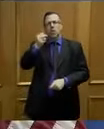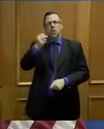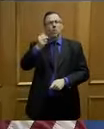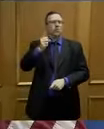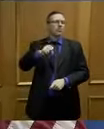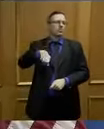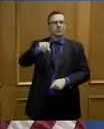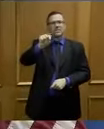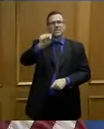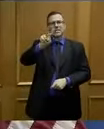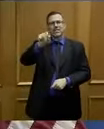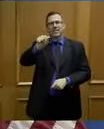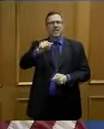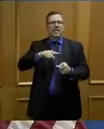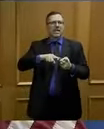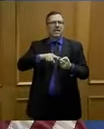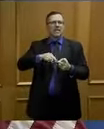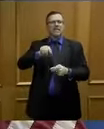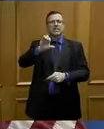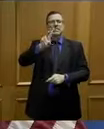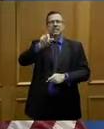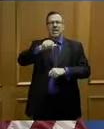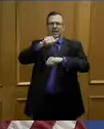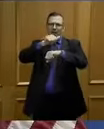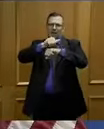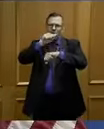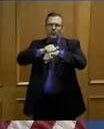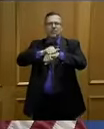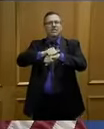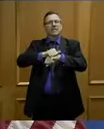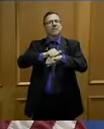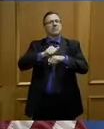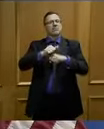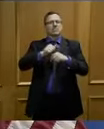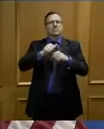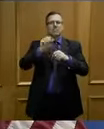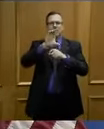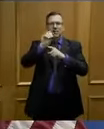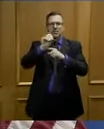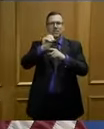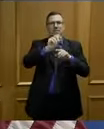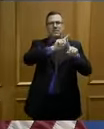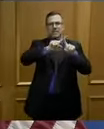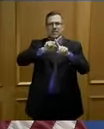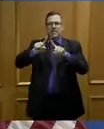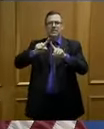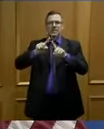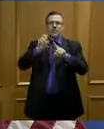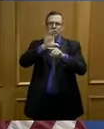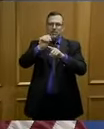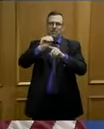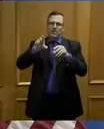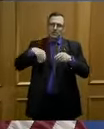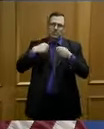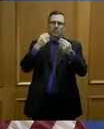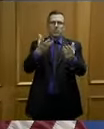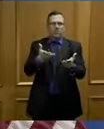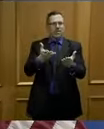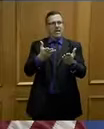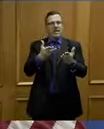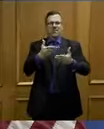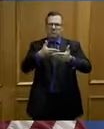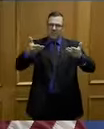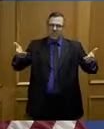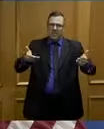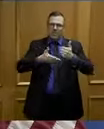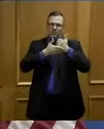Seco Concrete, multiple construction companies that have donated and delivered supplies to